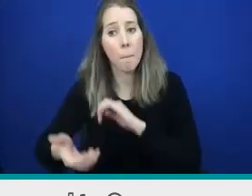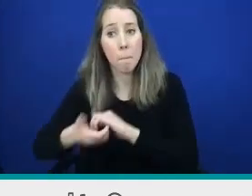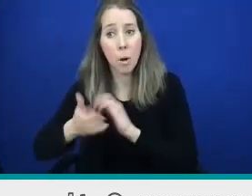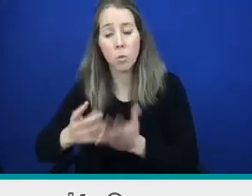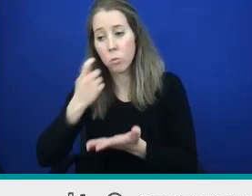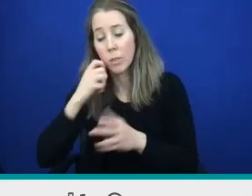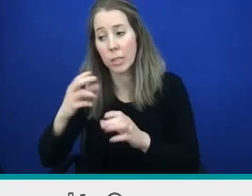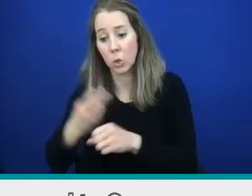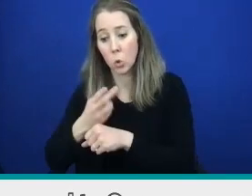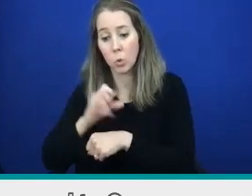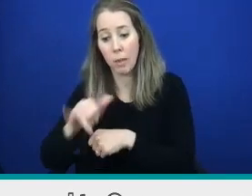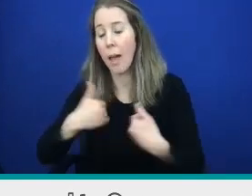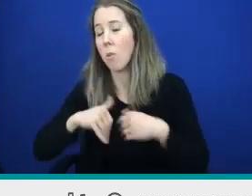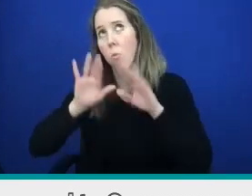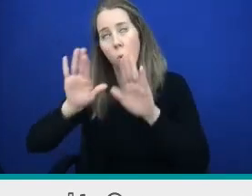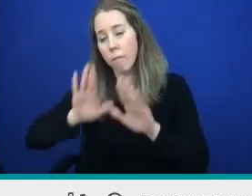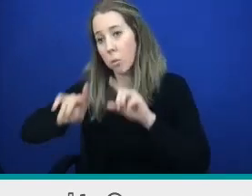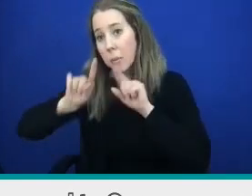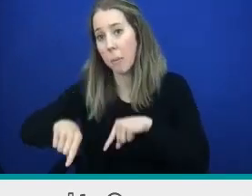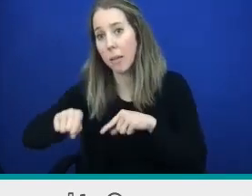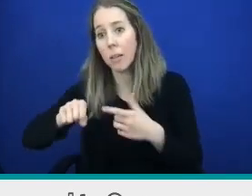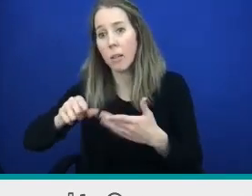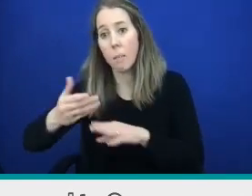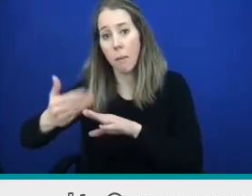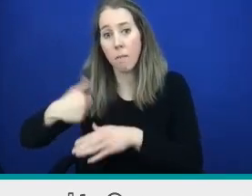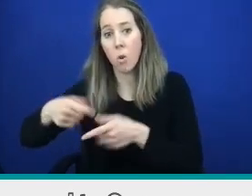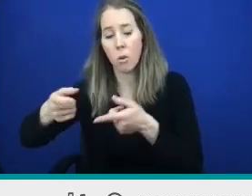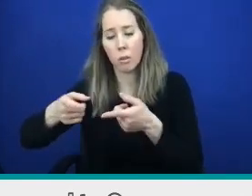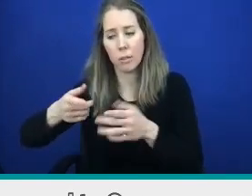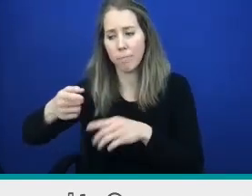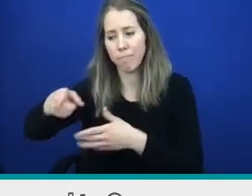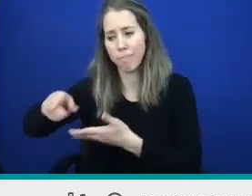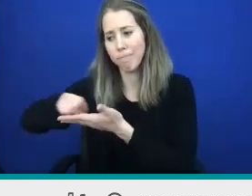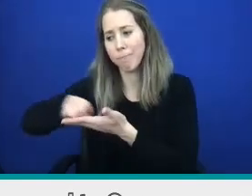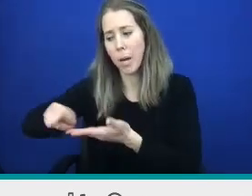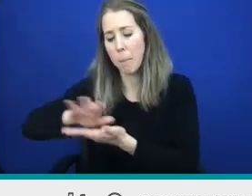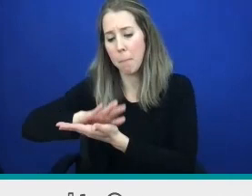just used it and had a great response on. He used to have them write a paper about